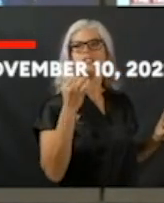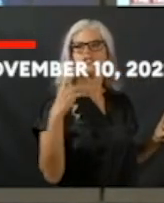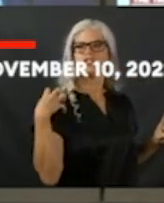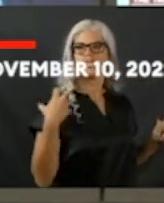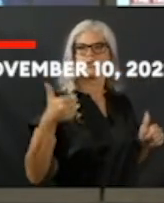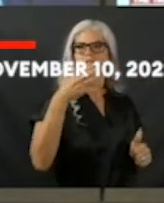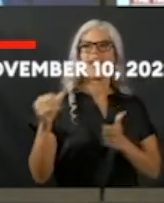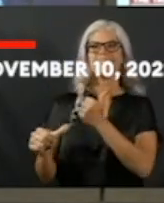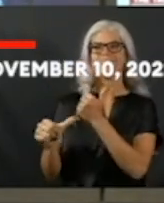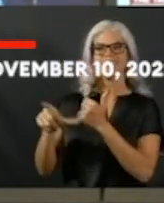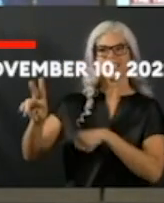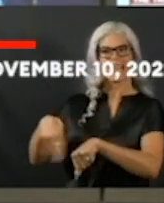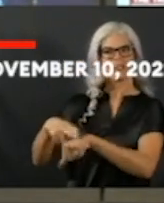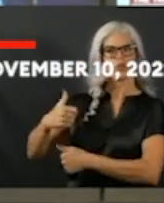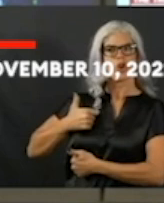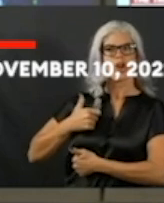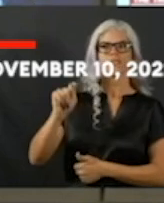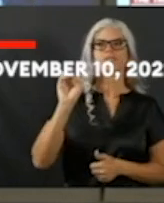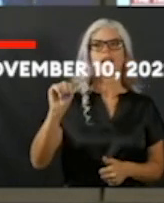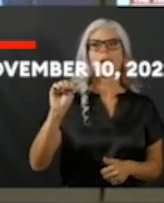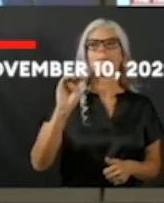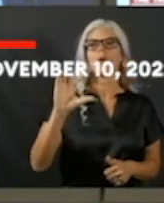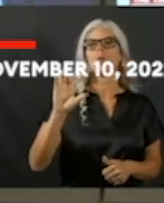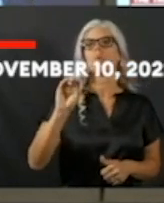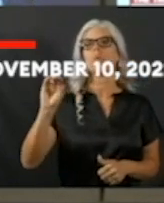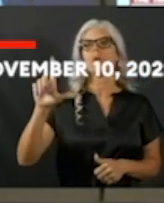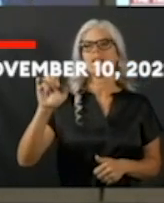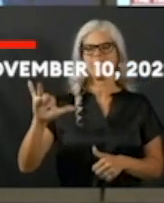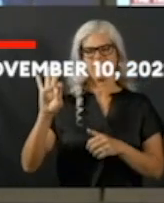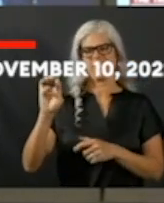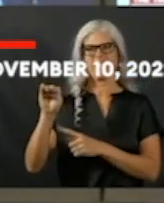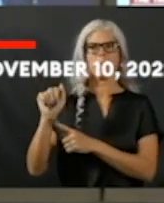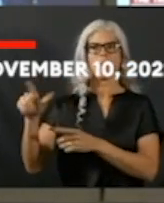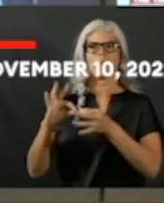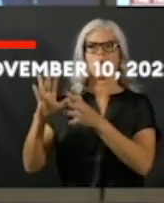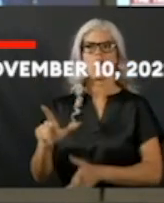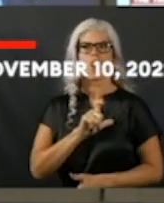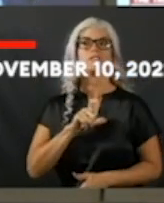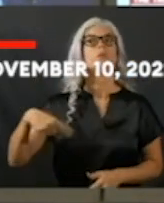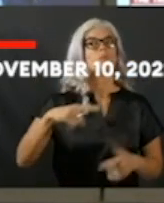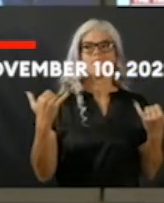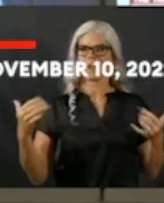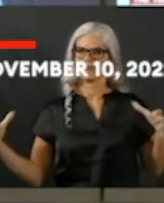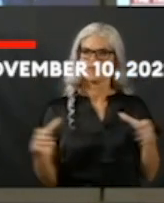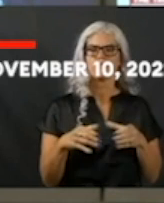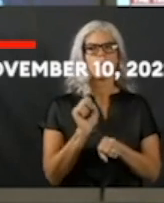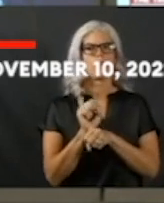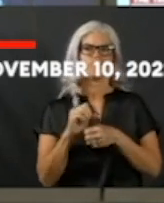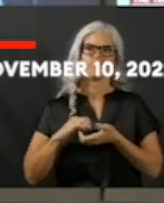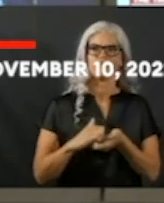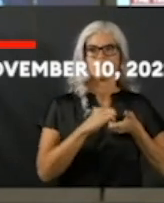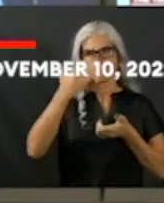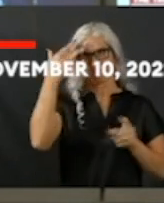Florida National Guard, and then Tom McCool, FEMA Coordinating Officer. And we've been working together for a while now because of Hurricane